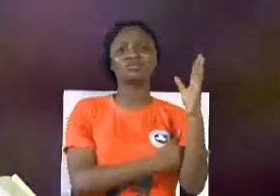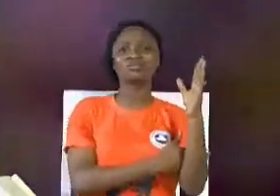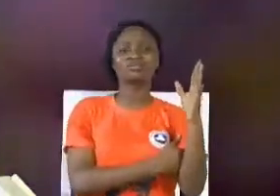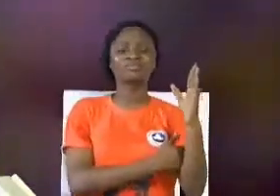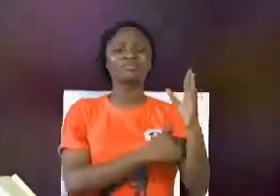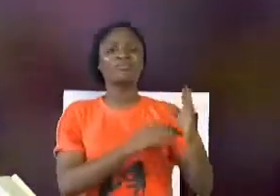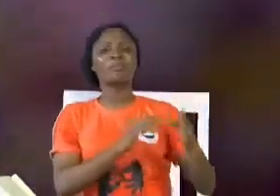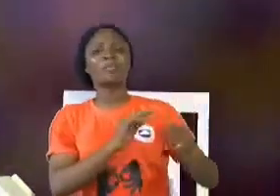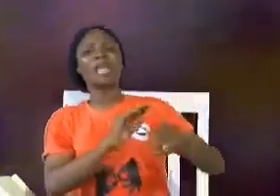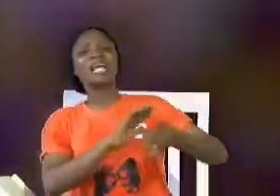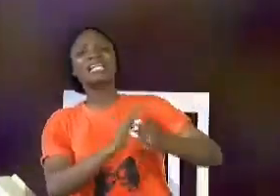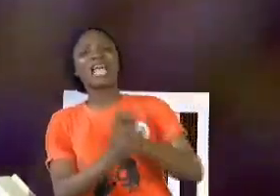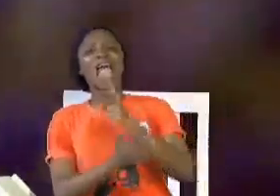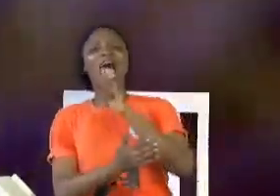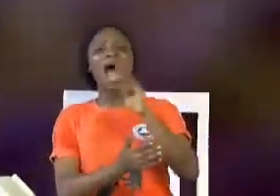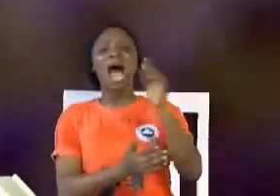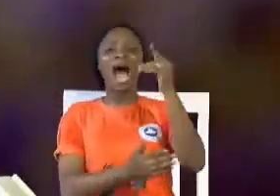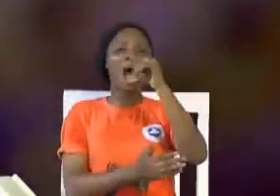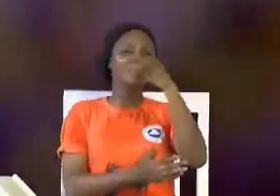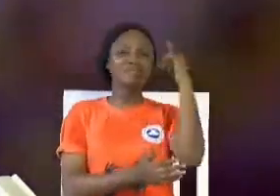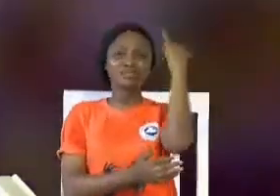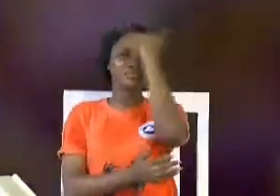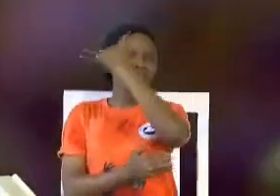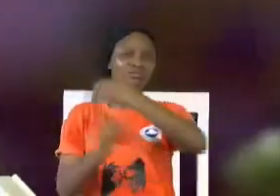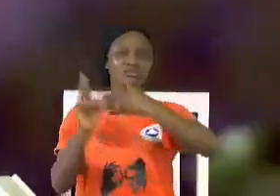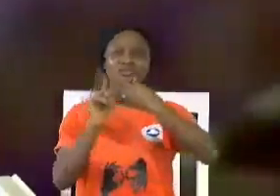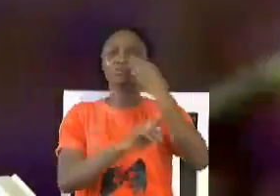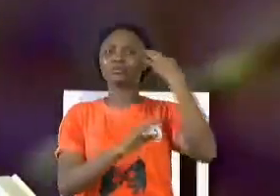They are the foolishness of men.